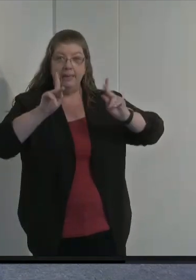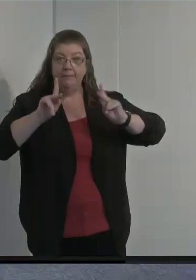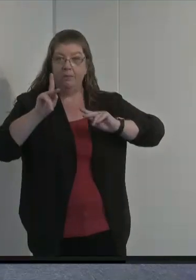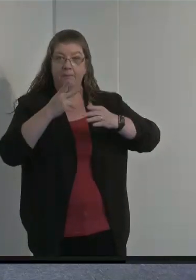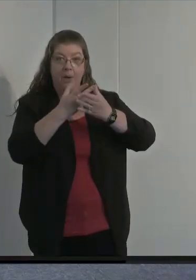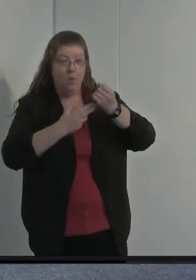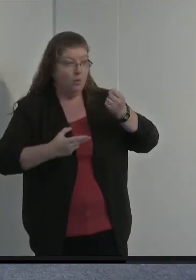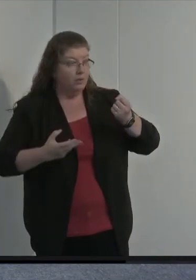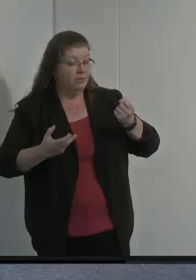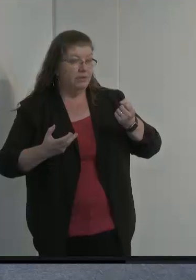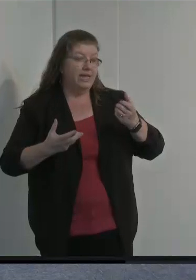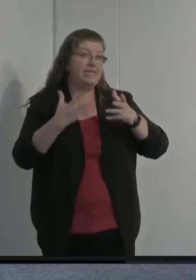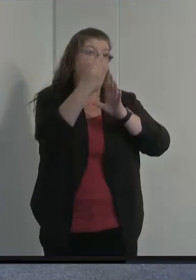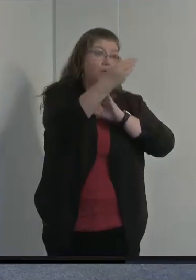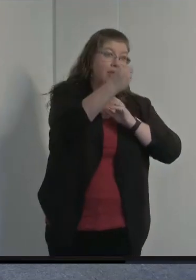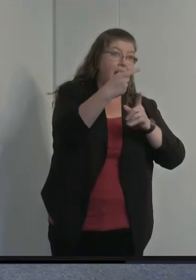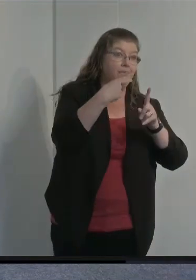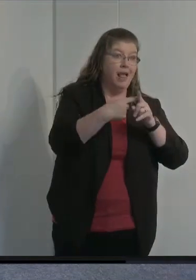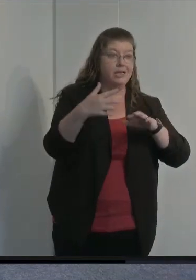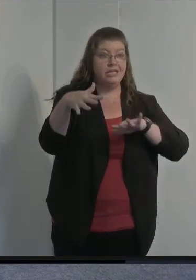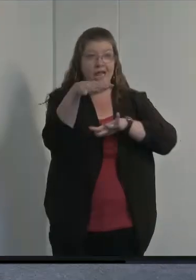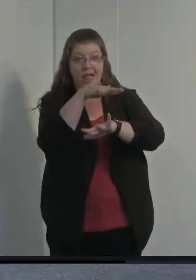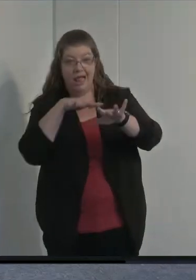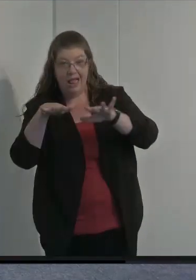both. And